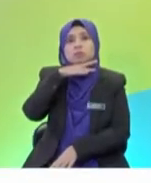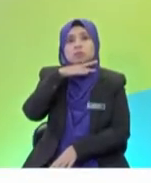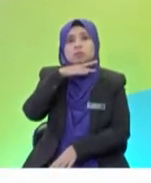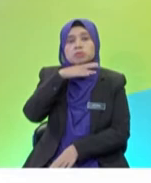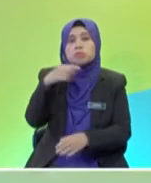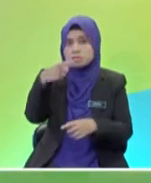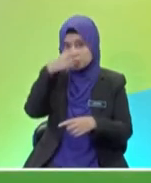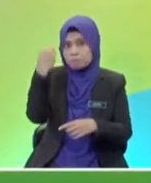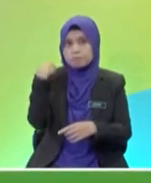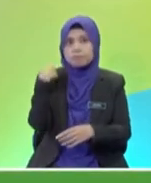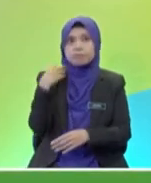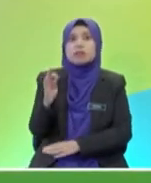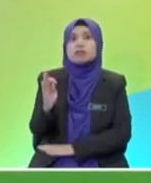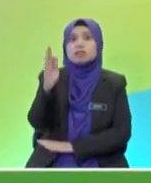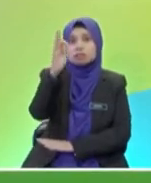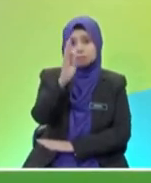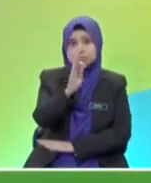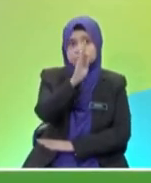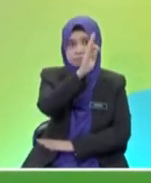the river uncontrollably.